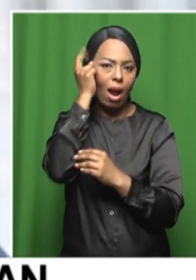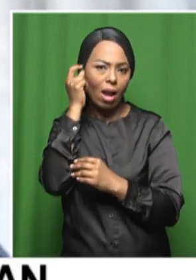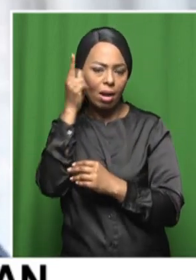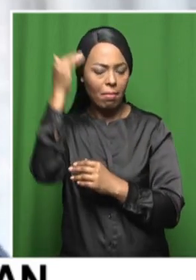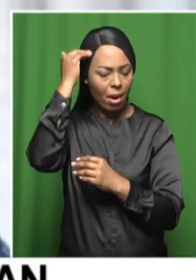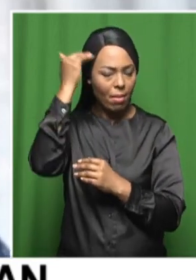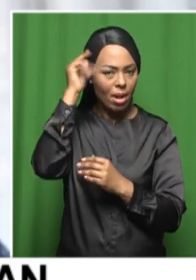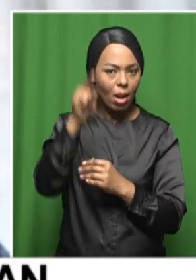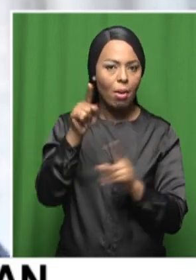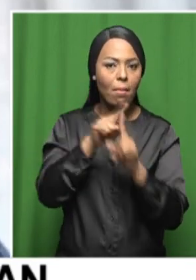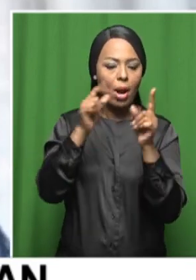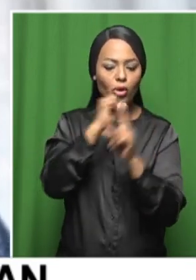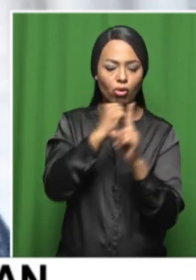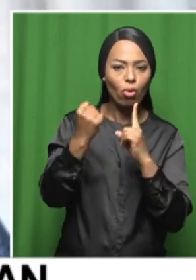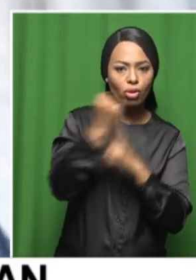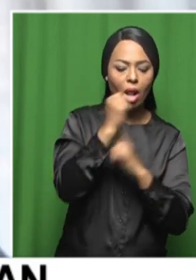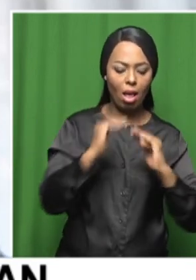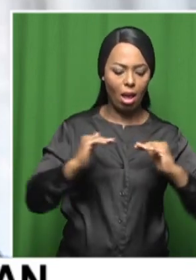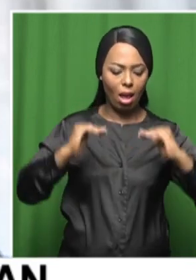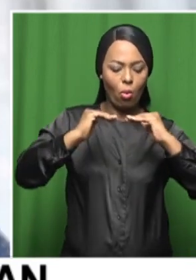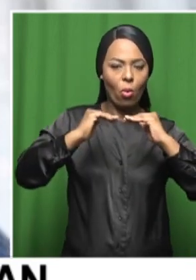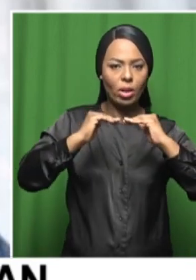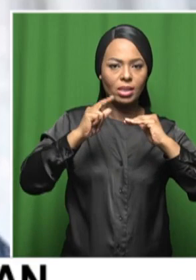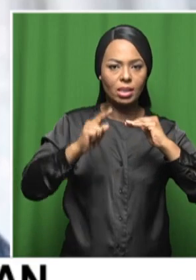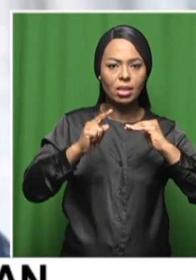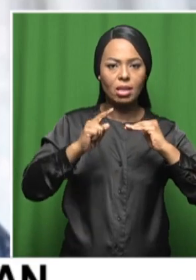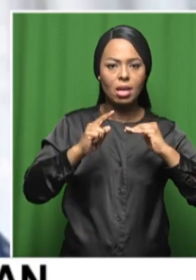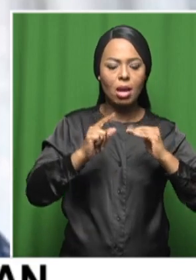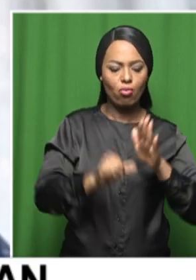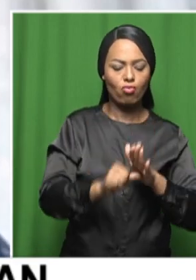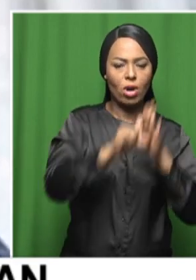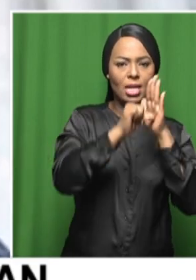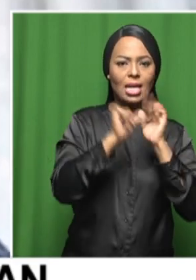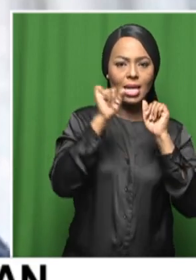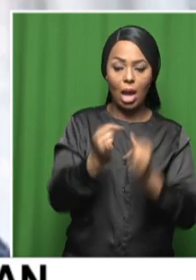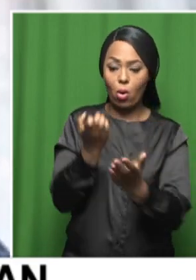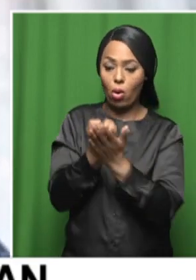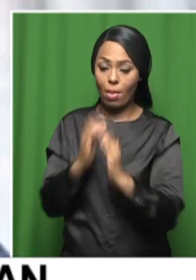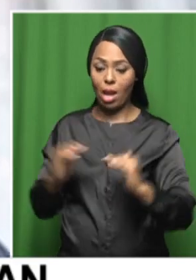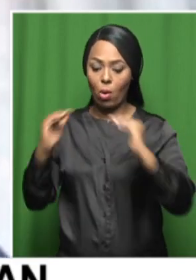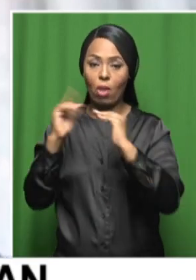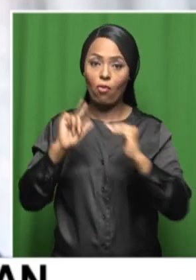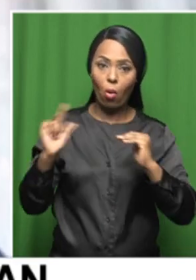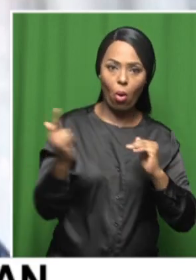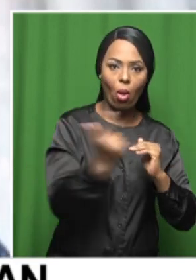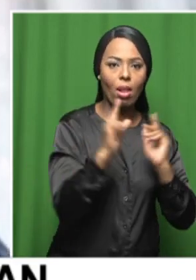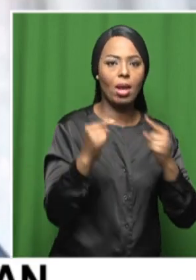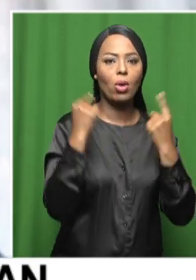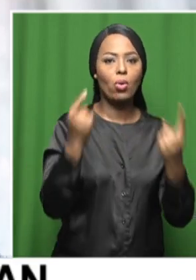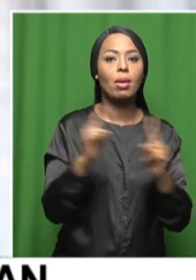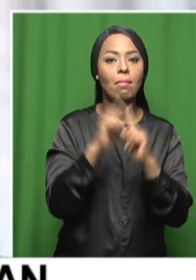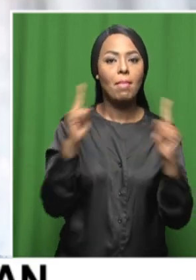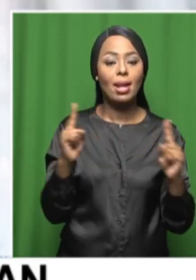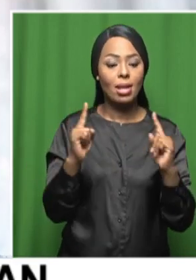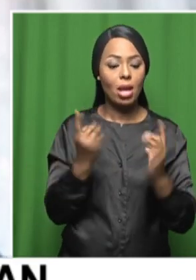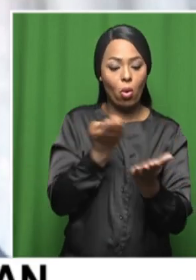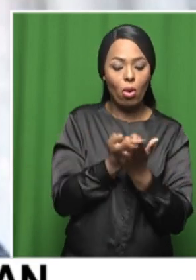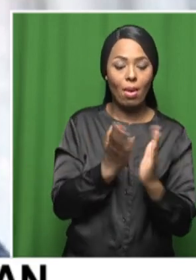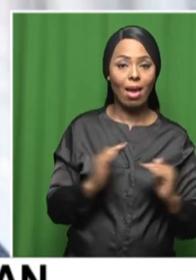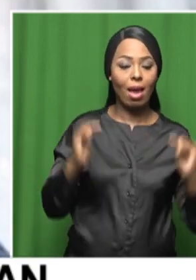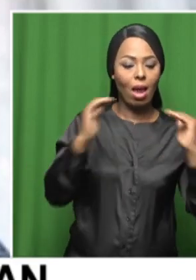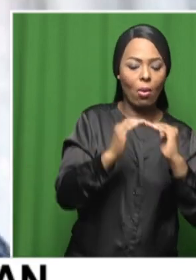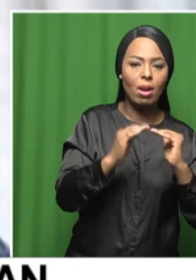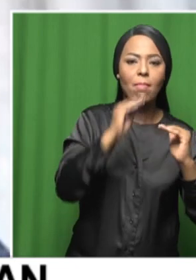equity is very important. Yes, we won't have economic equality for everyone, but economic equity is a